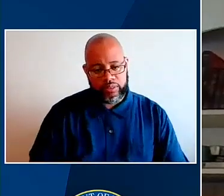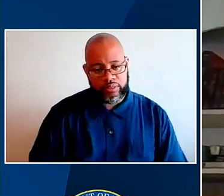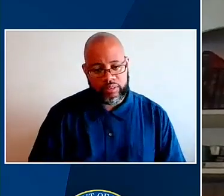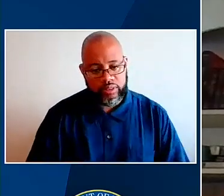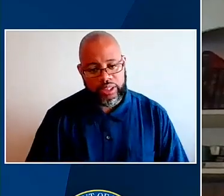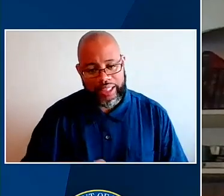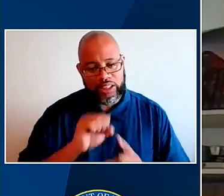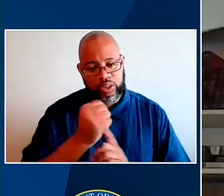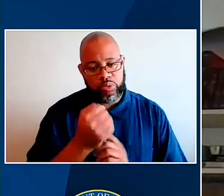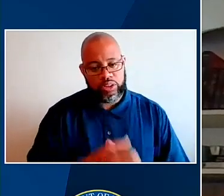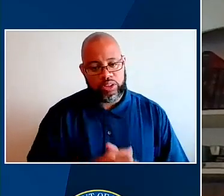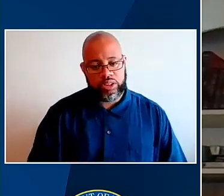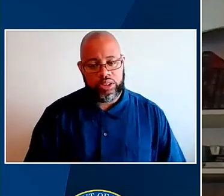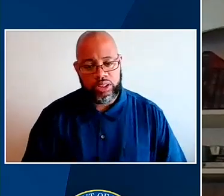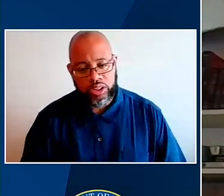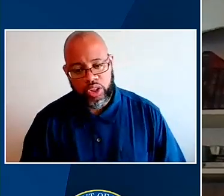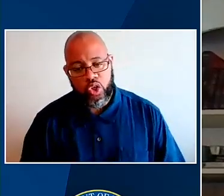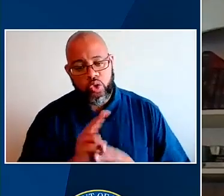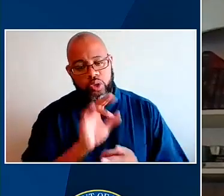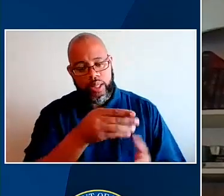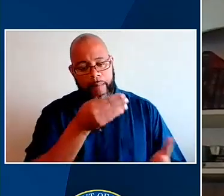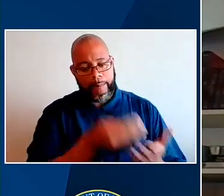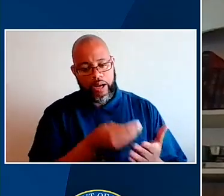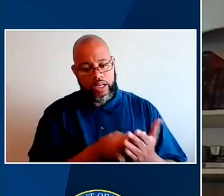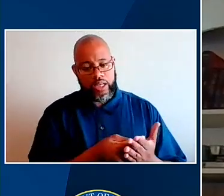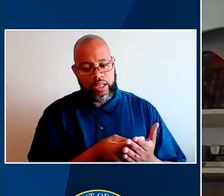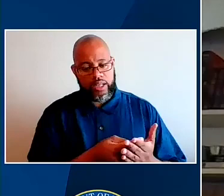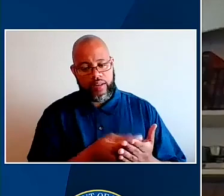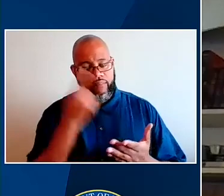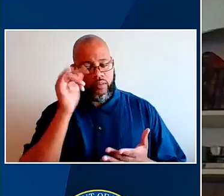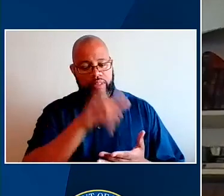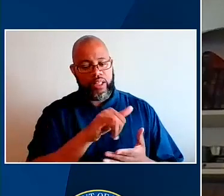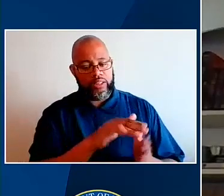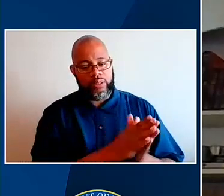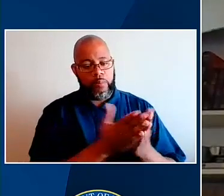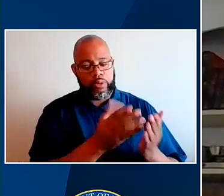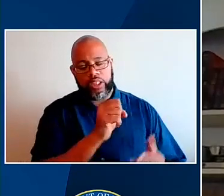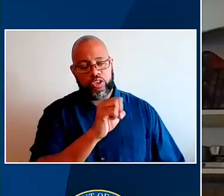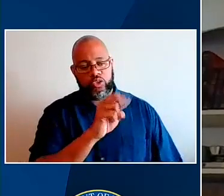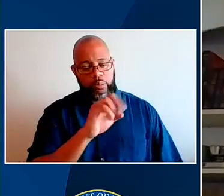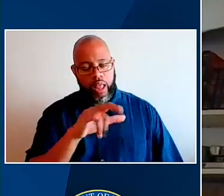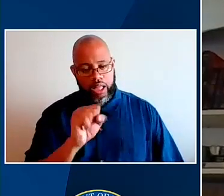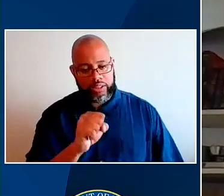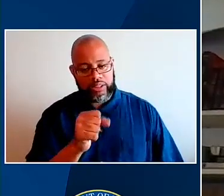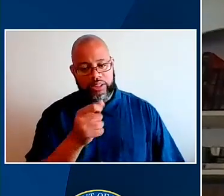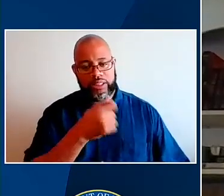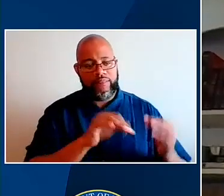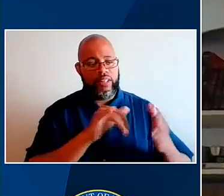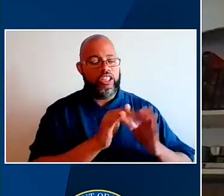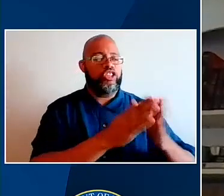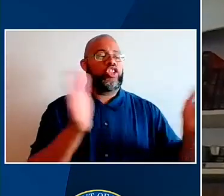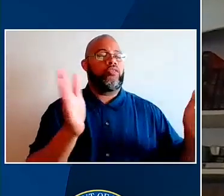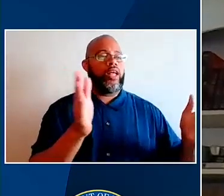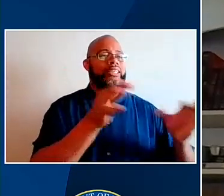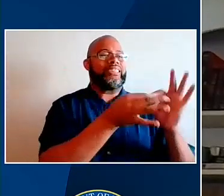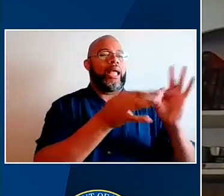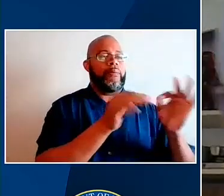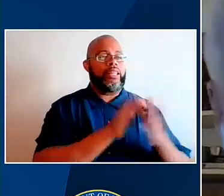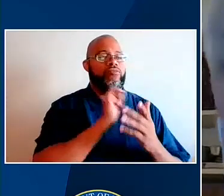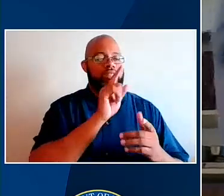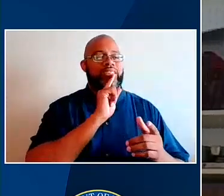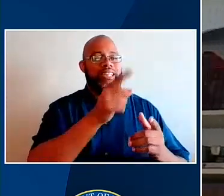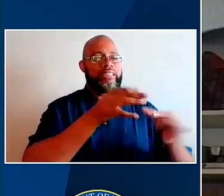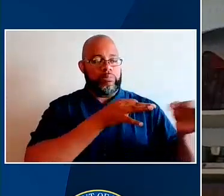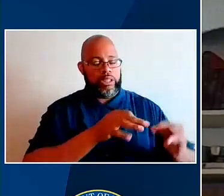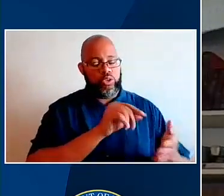is to use their Title IV money for these books and supplies, as opposed to just a very generalized statement that doesn't really tell the